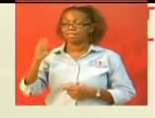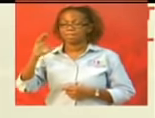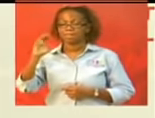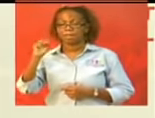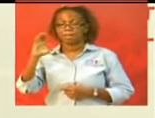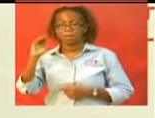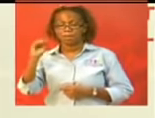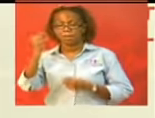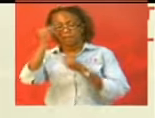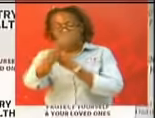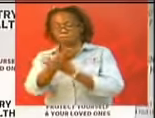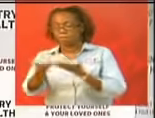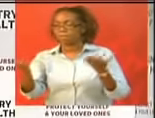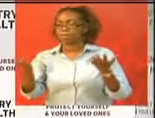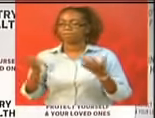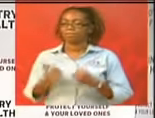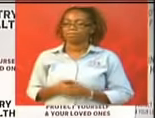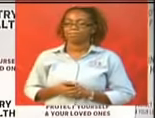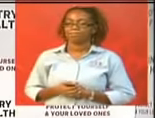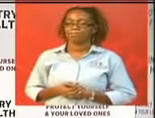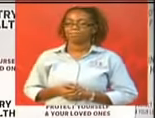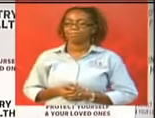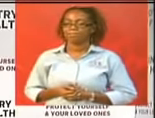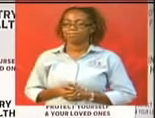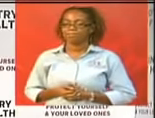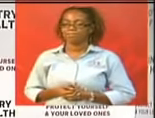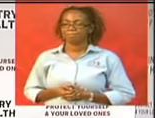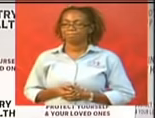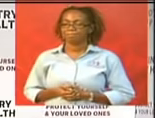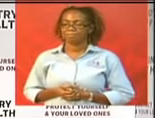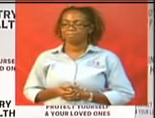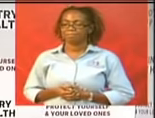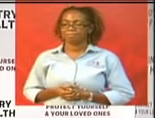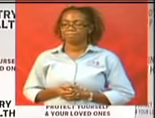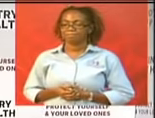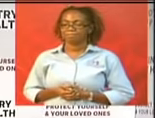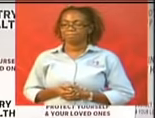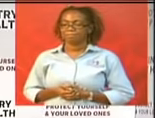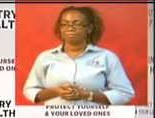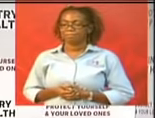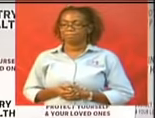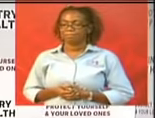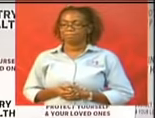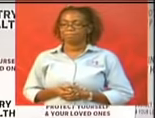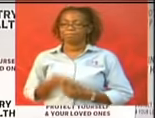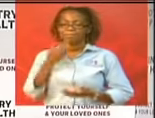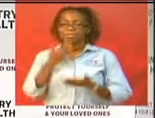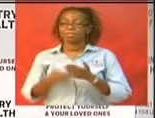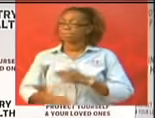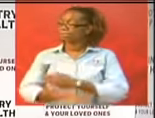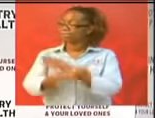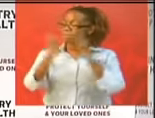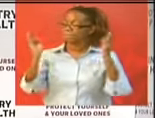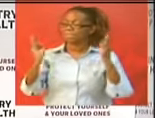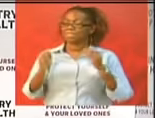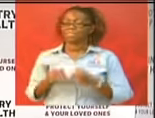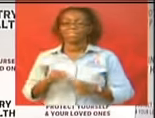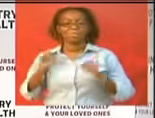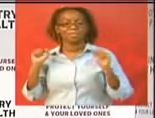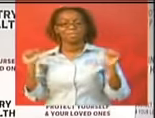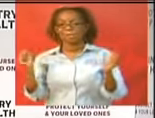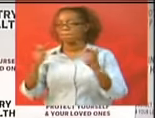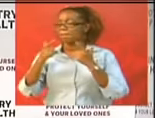and patient updates. Good morning, Al. Good morning again to Mr. Thomas, CEO of